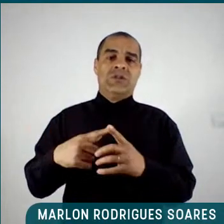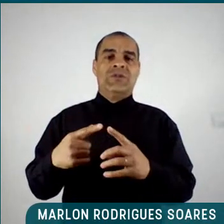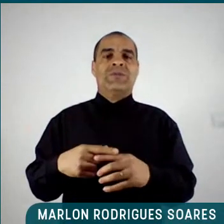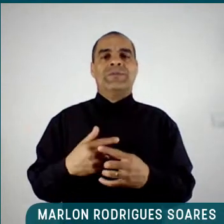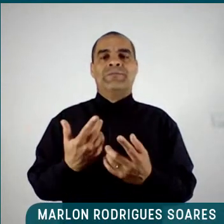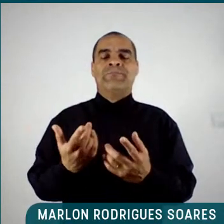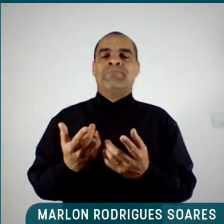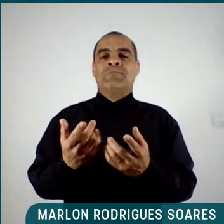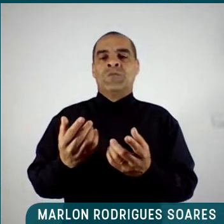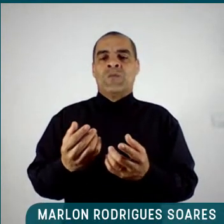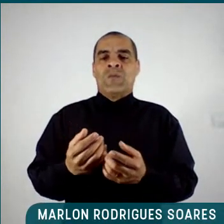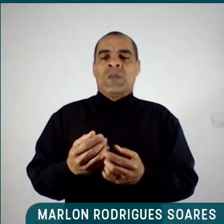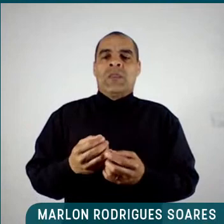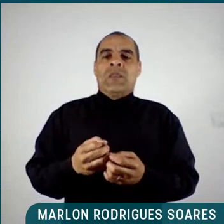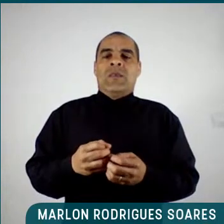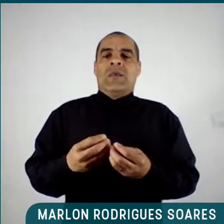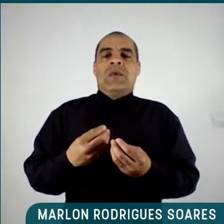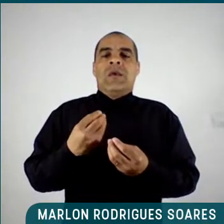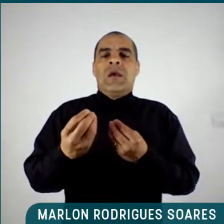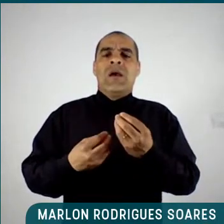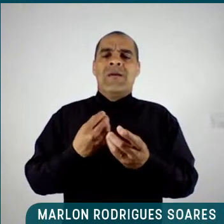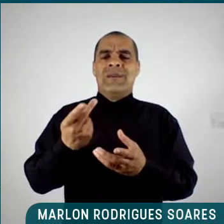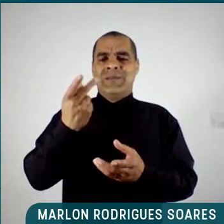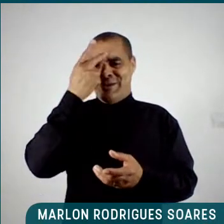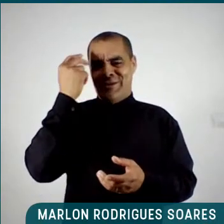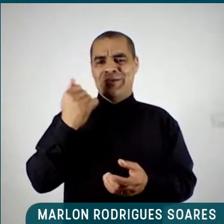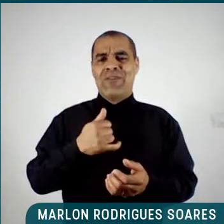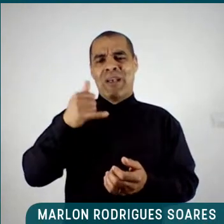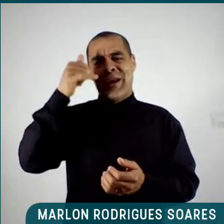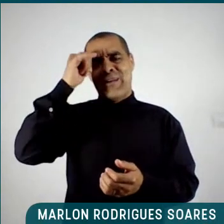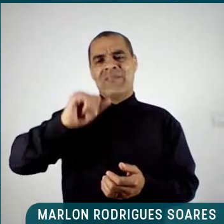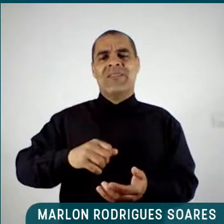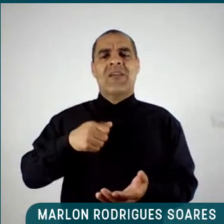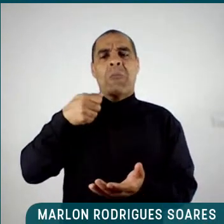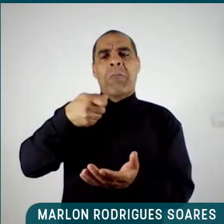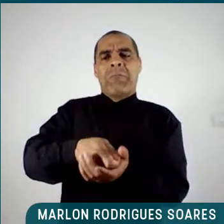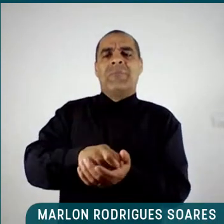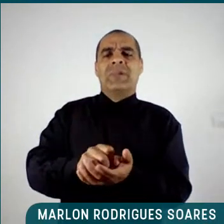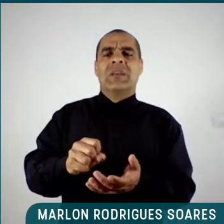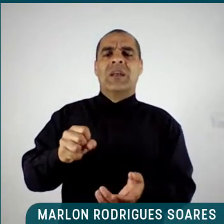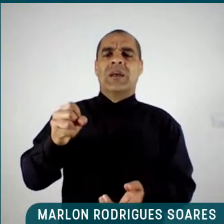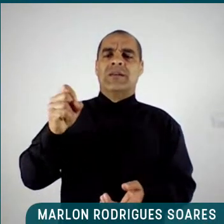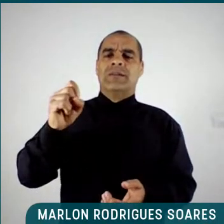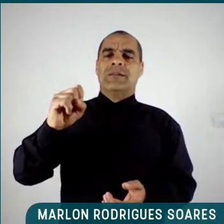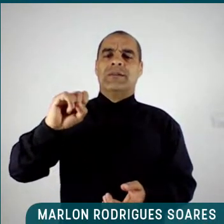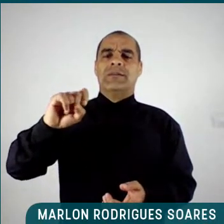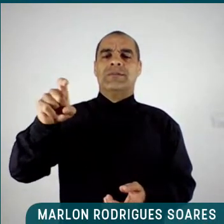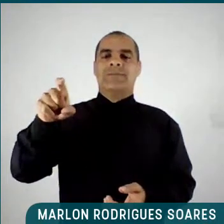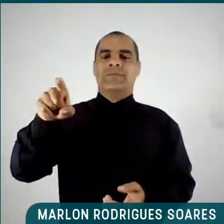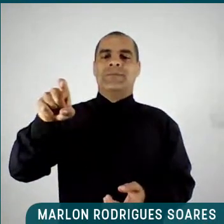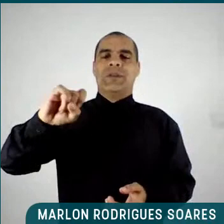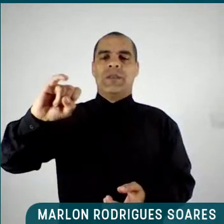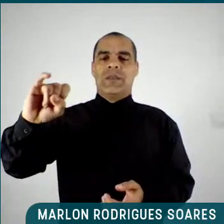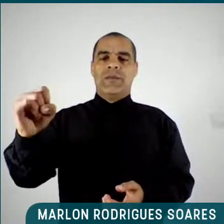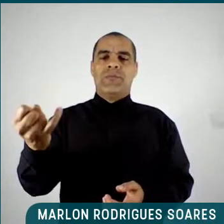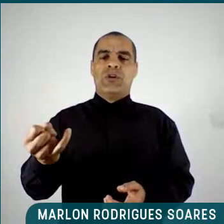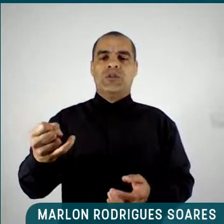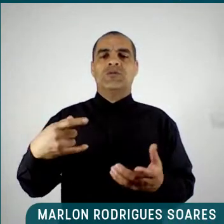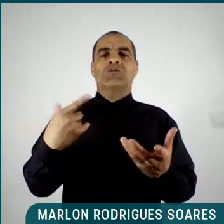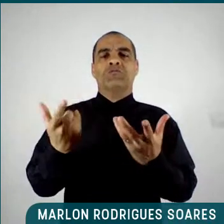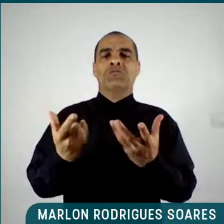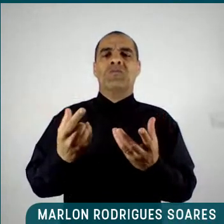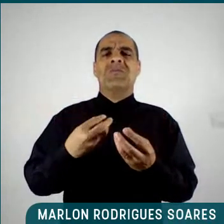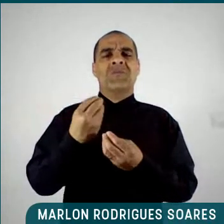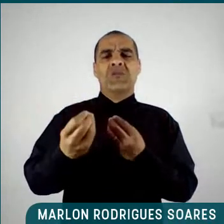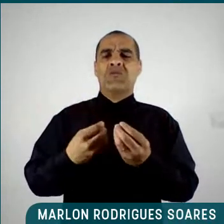uh, futuro it's sonegador de impostos is que just acredita is que just eu for sou certain pobre, groups and contribuidor, some não vou pagar tax imposto,